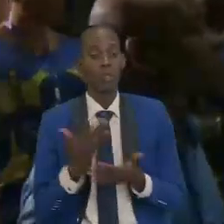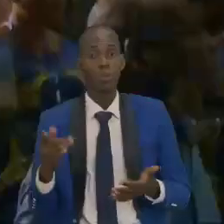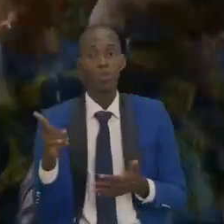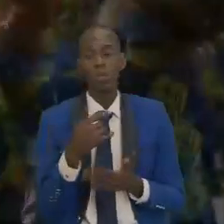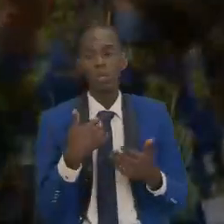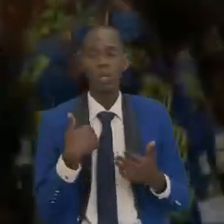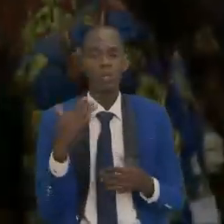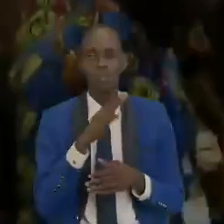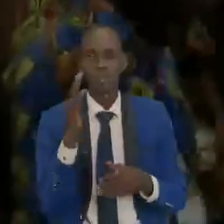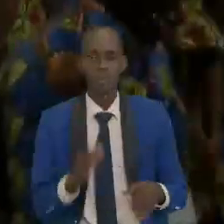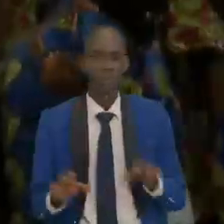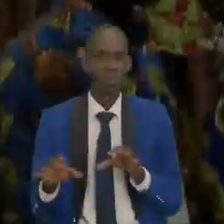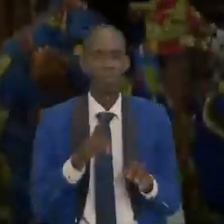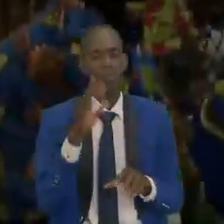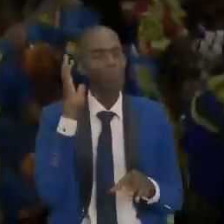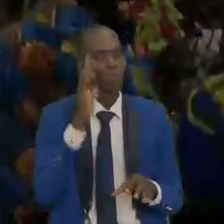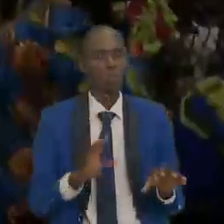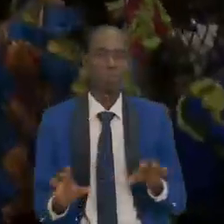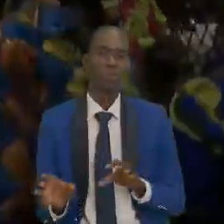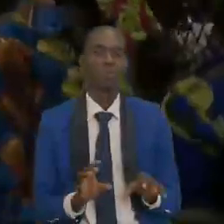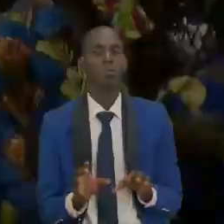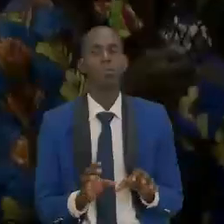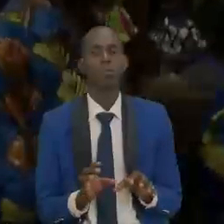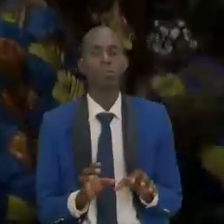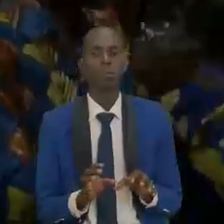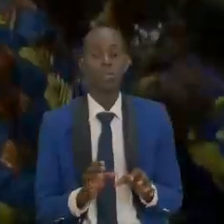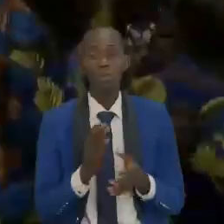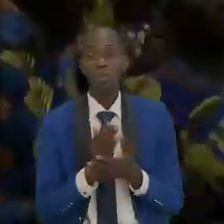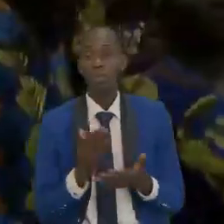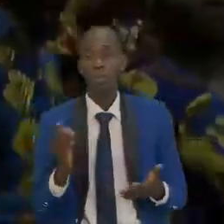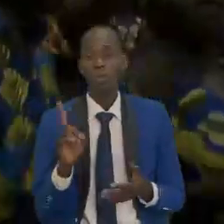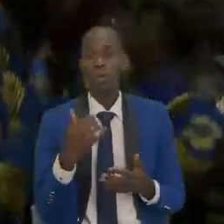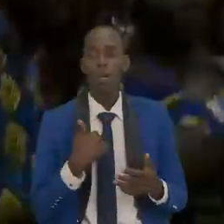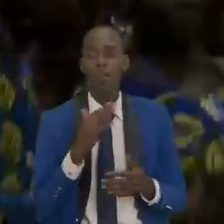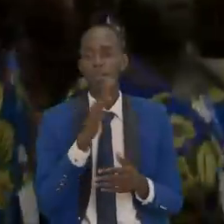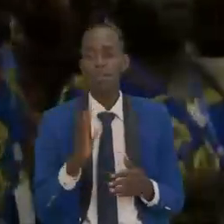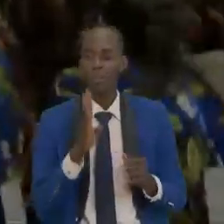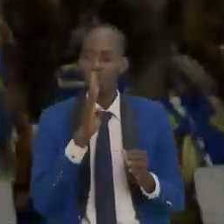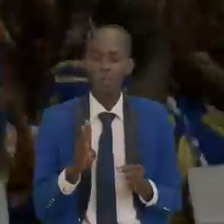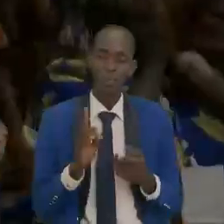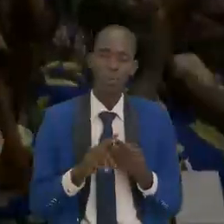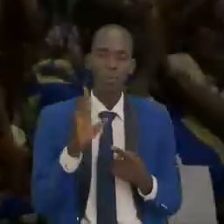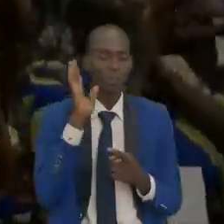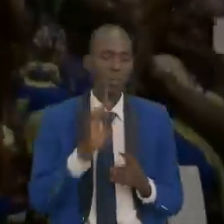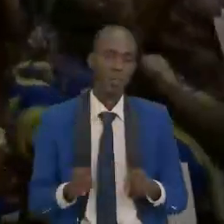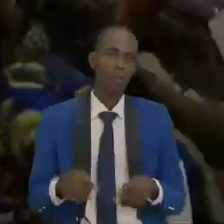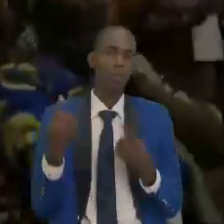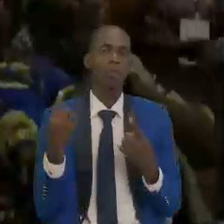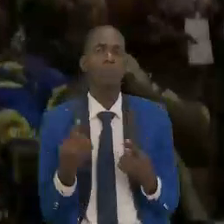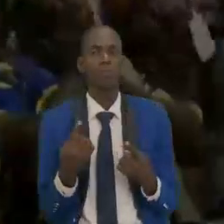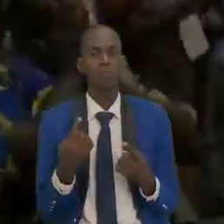done you will do somewhere you have never gone you will go